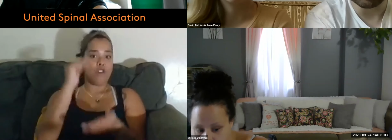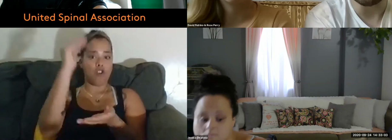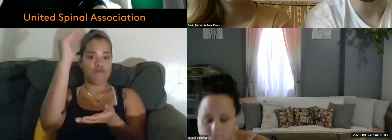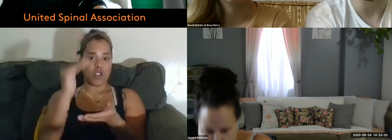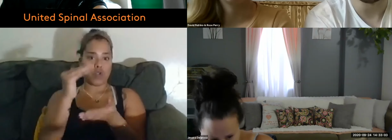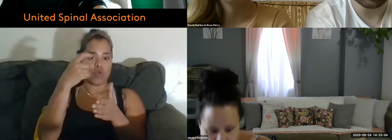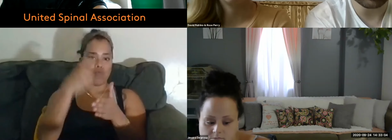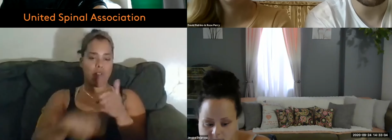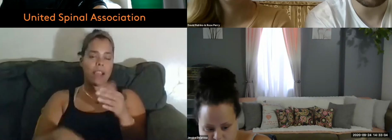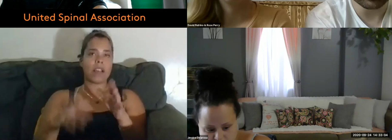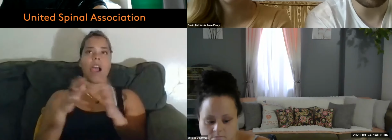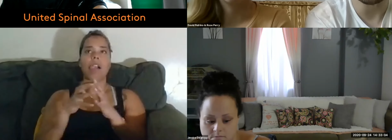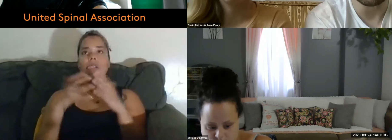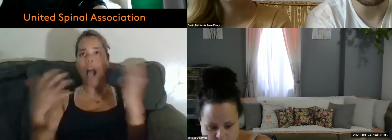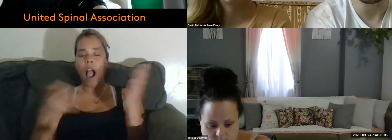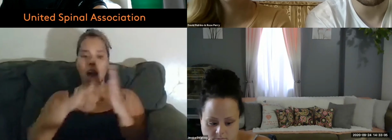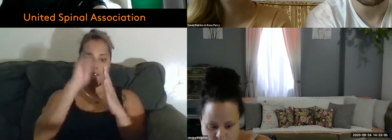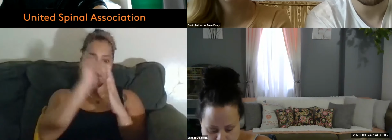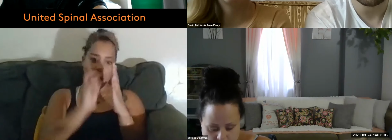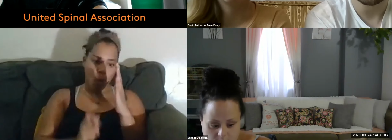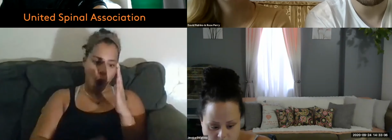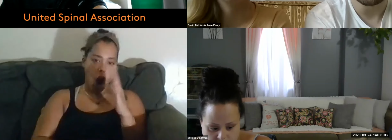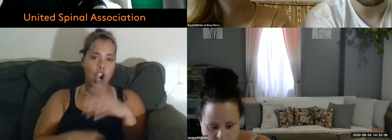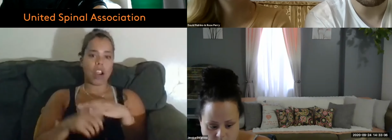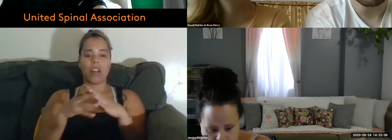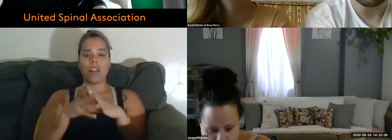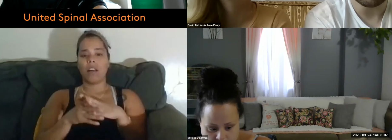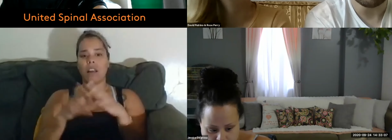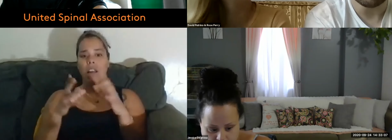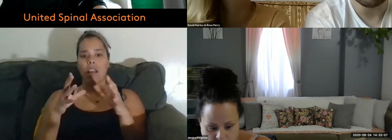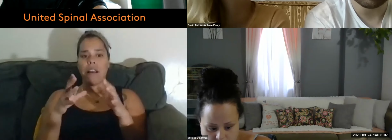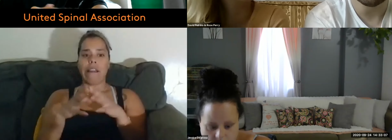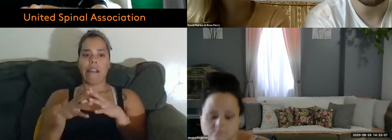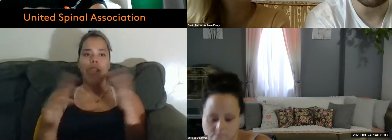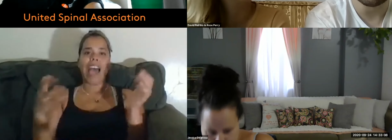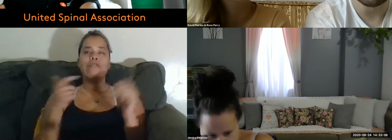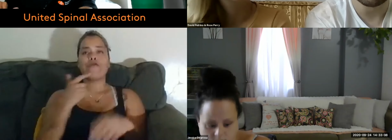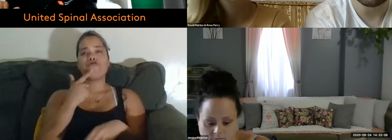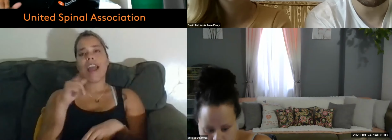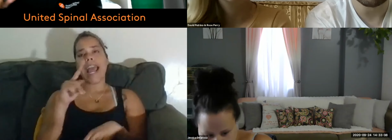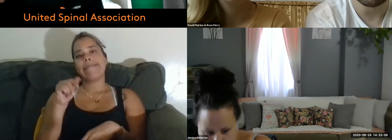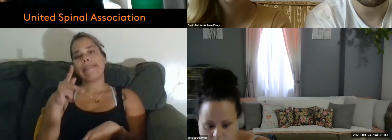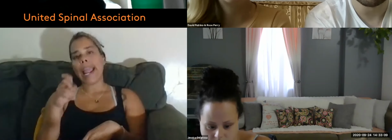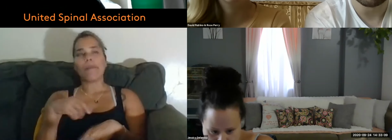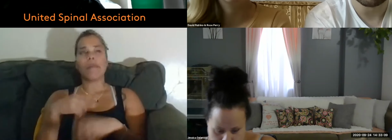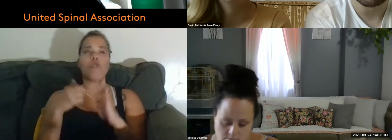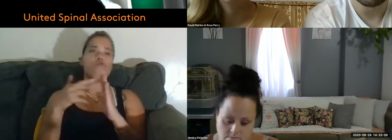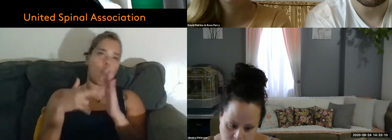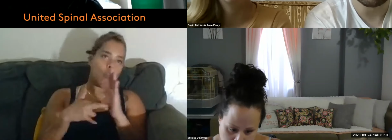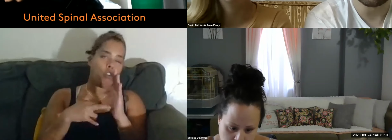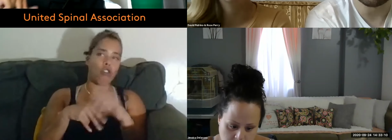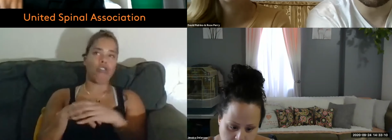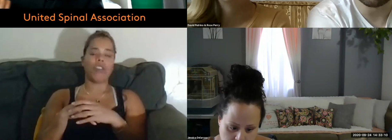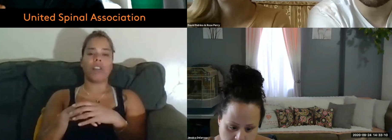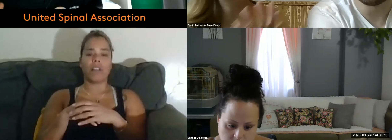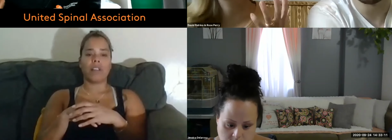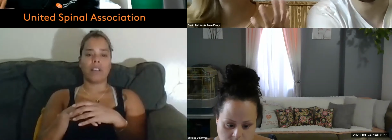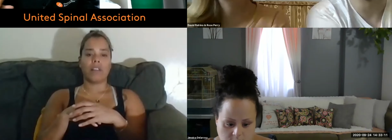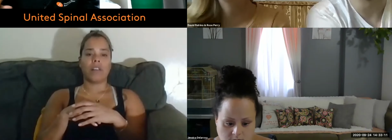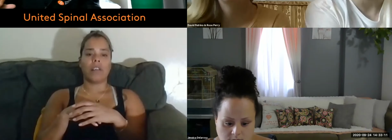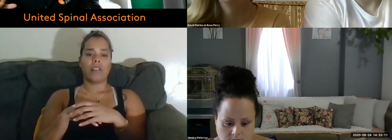of paperwork and red tape as well, which I think deters a lot of people from being able to enroll in it. So that's